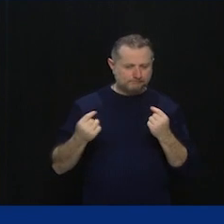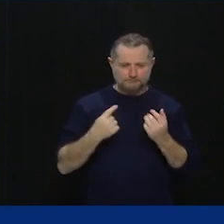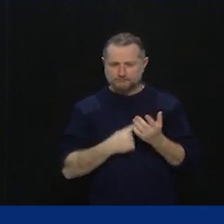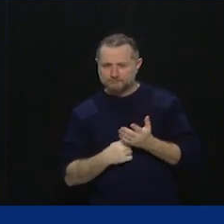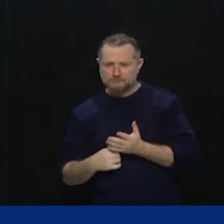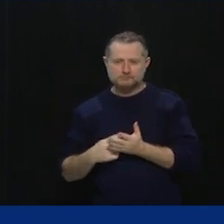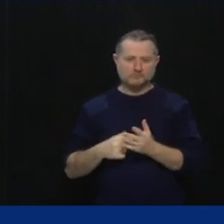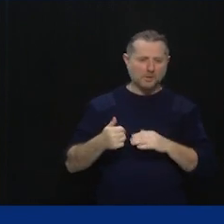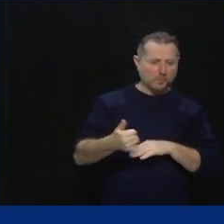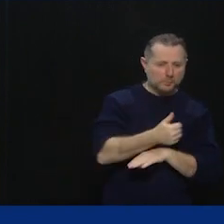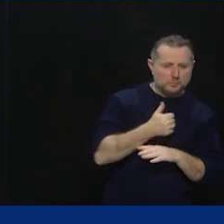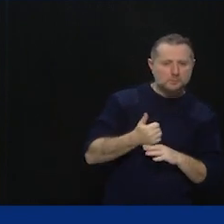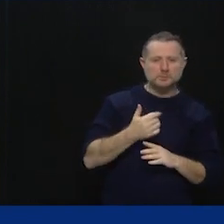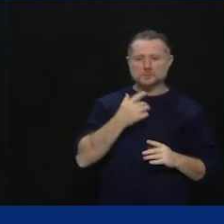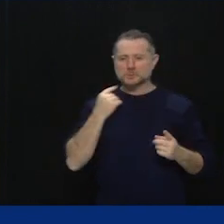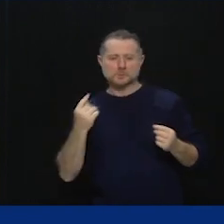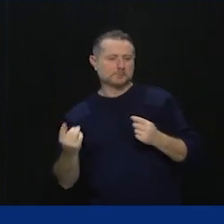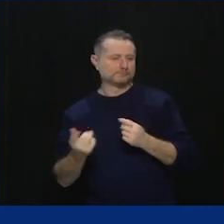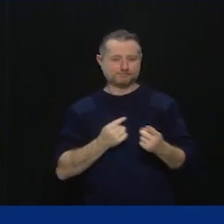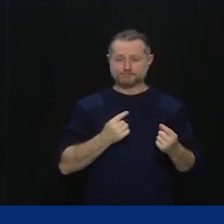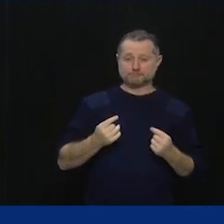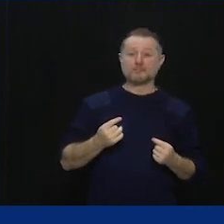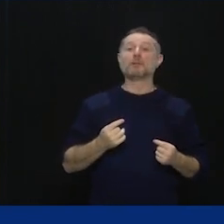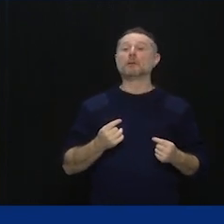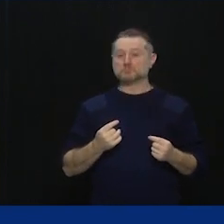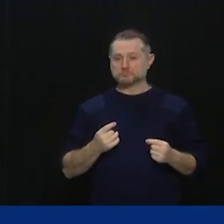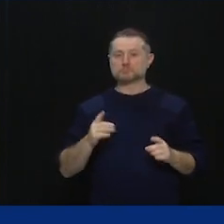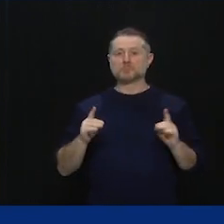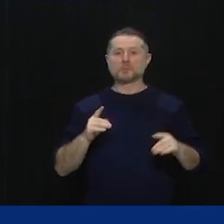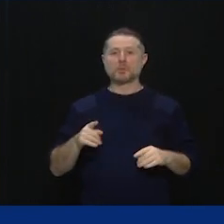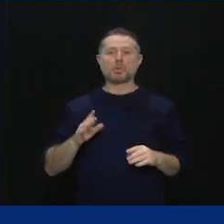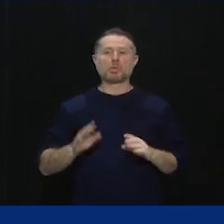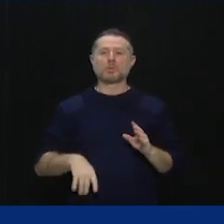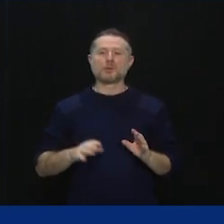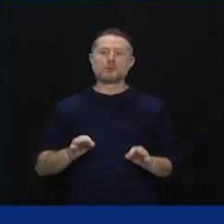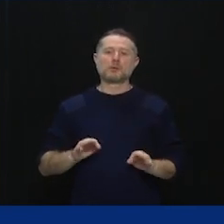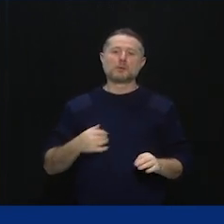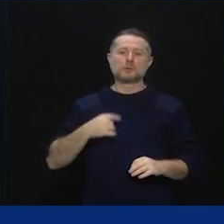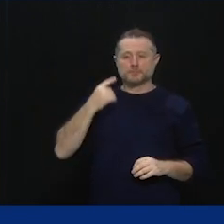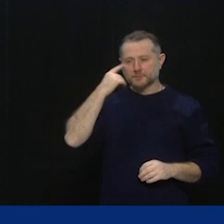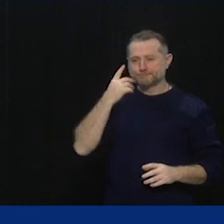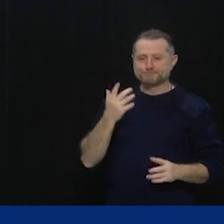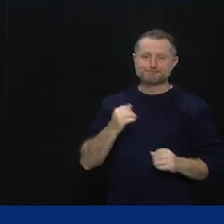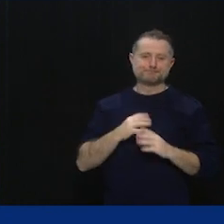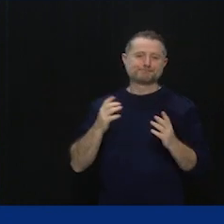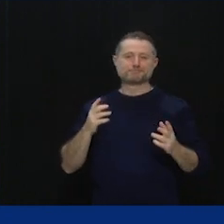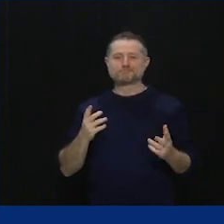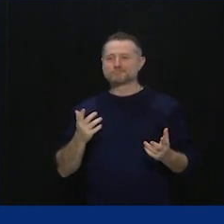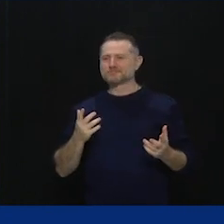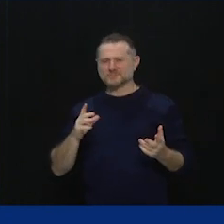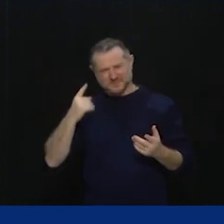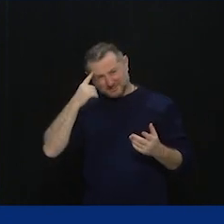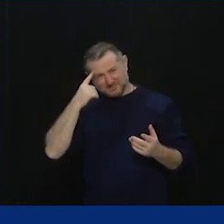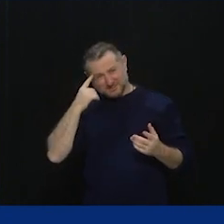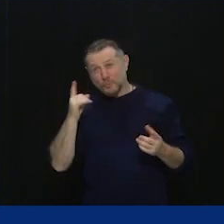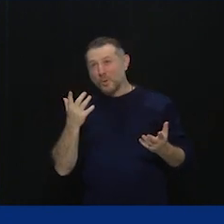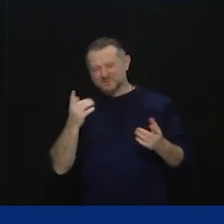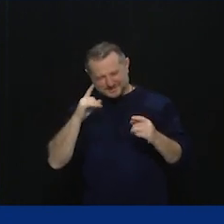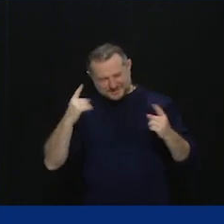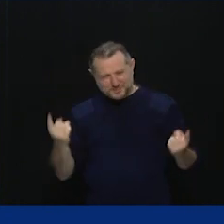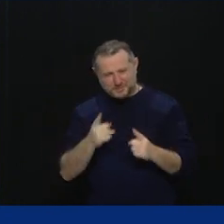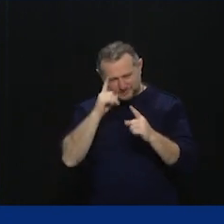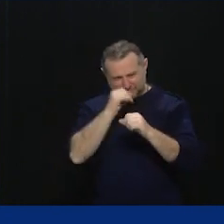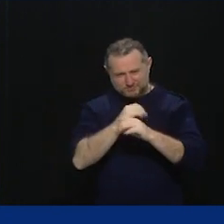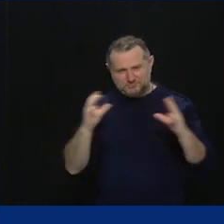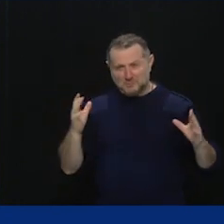until visionaries said, why not? So you see properties and say, I see a vision there, and all of us have worked hard to make it